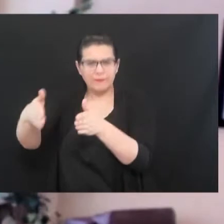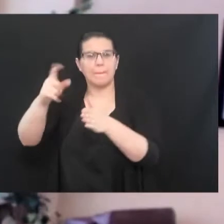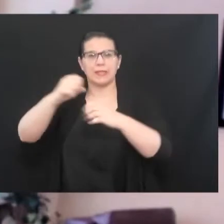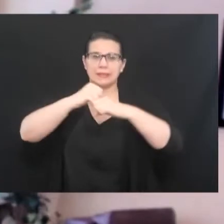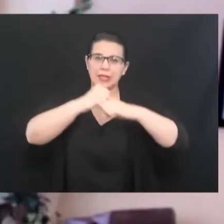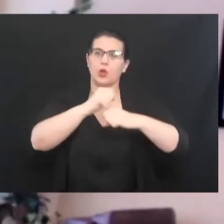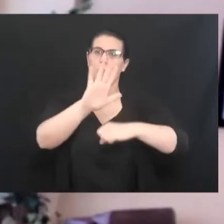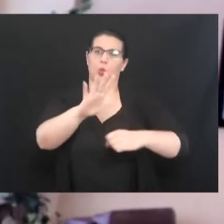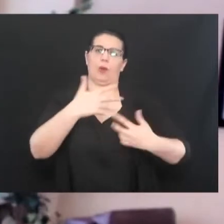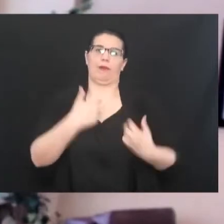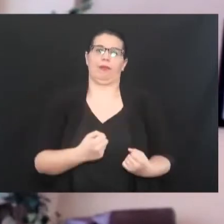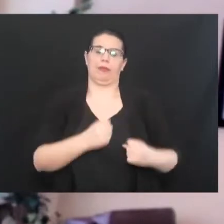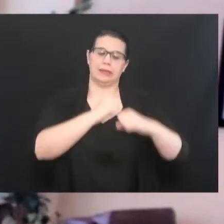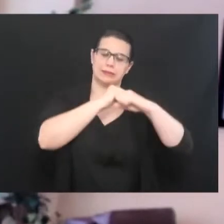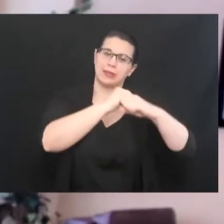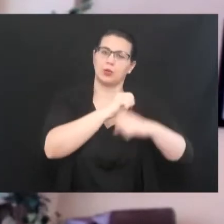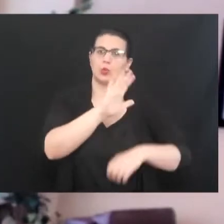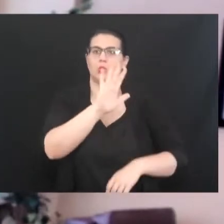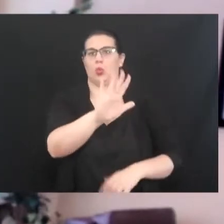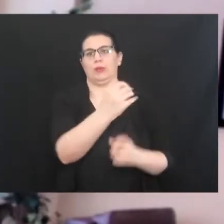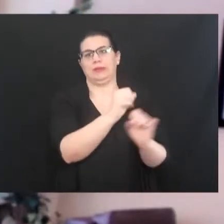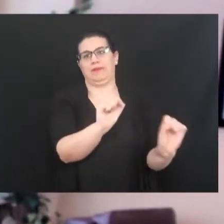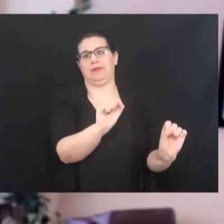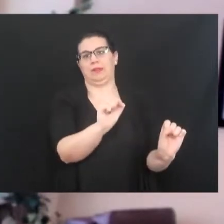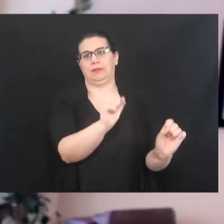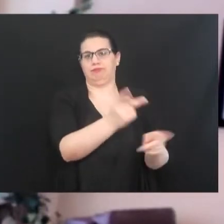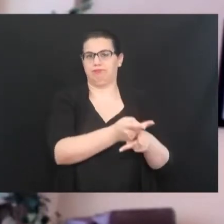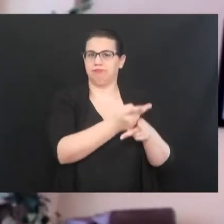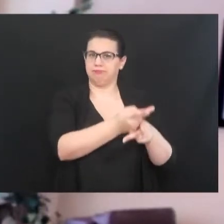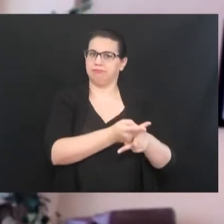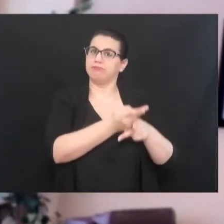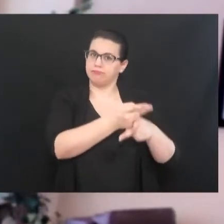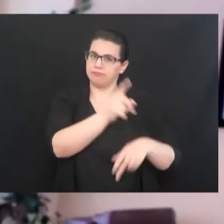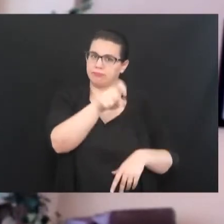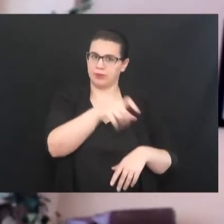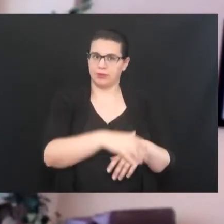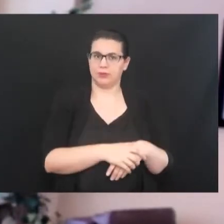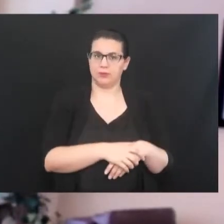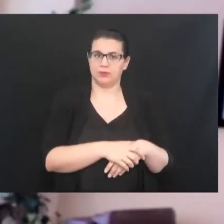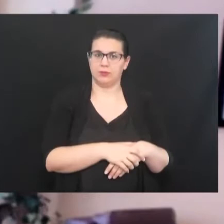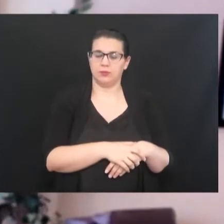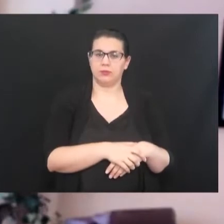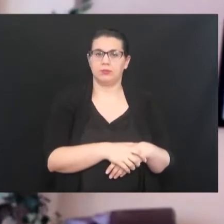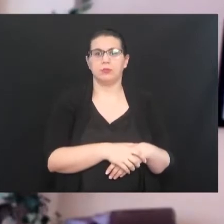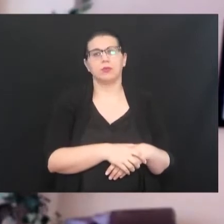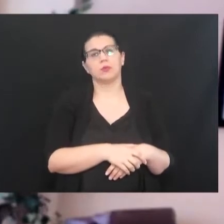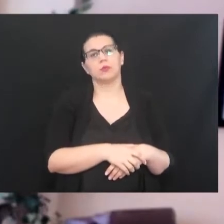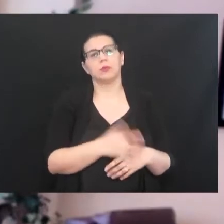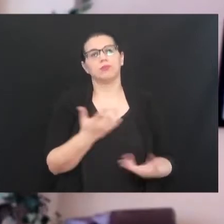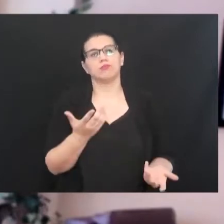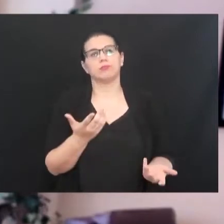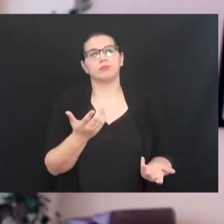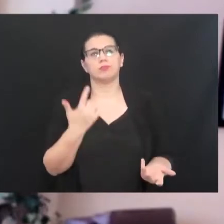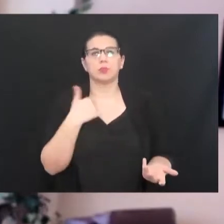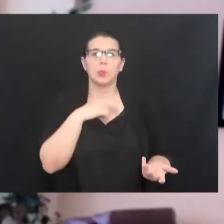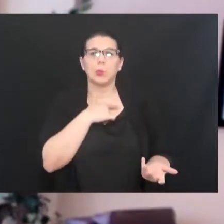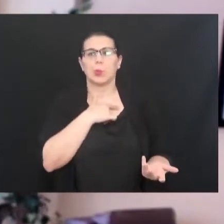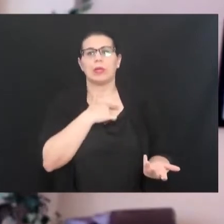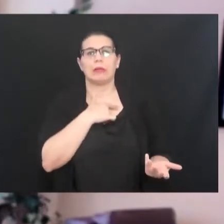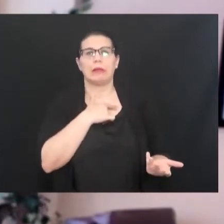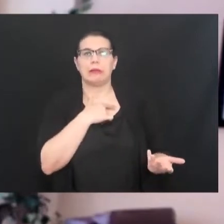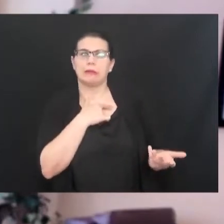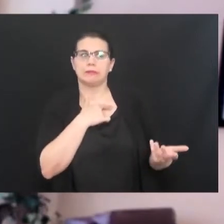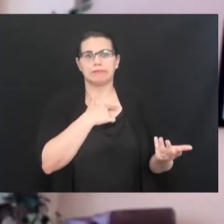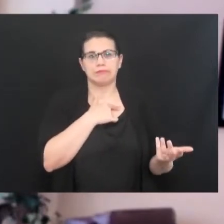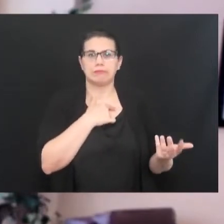as well as that of your family. So I think as opposed to waiting for more global mandates to